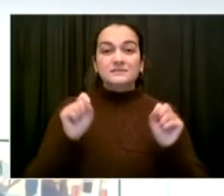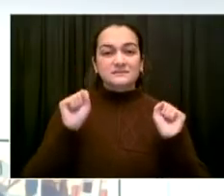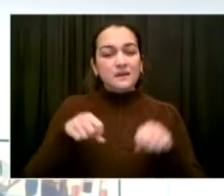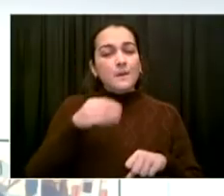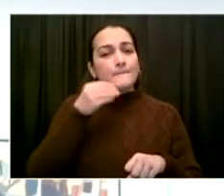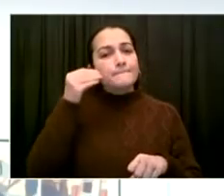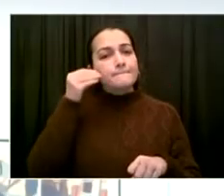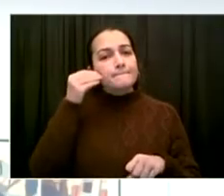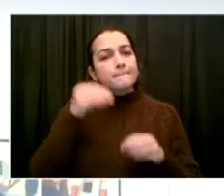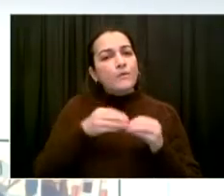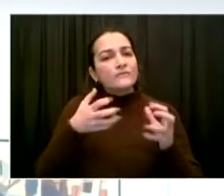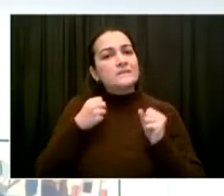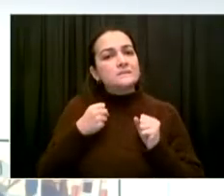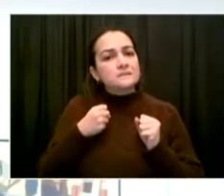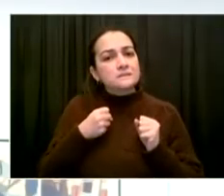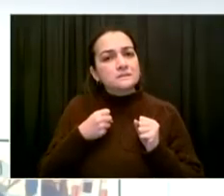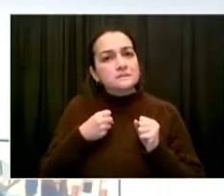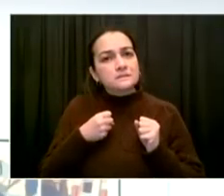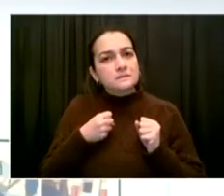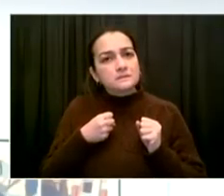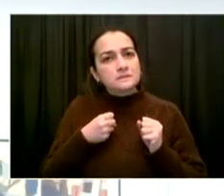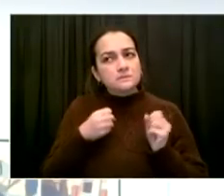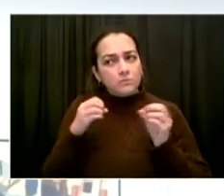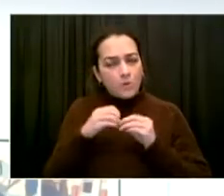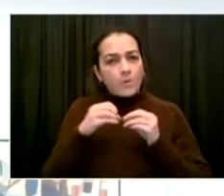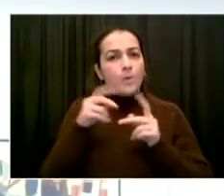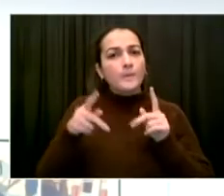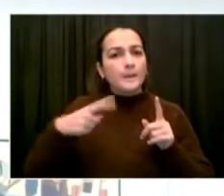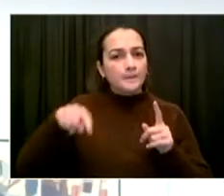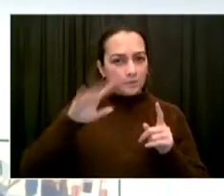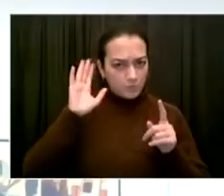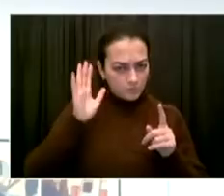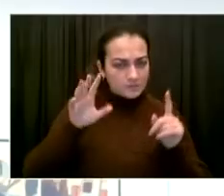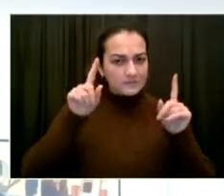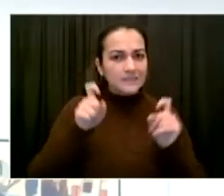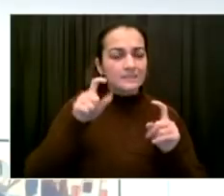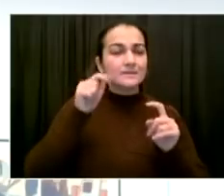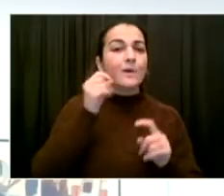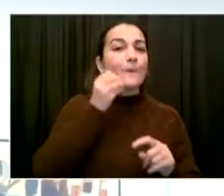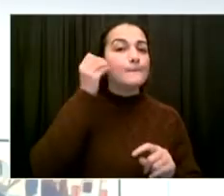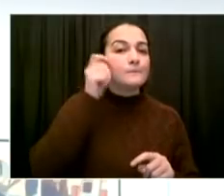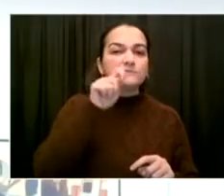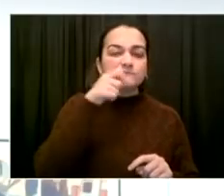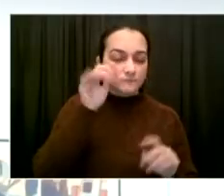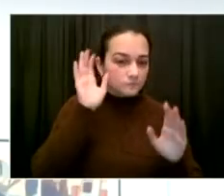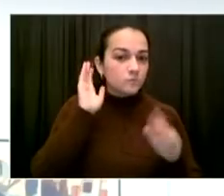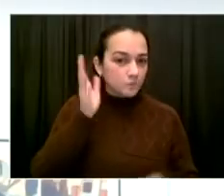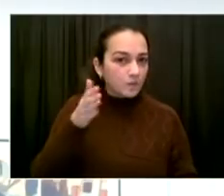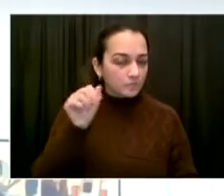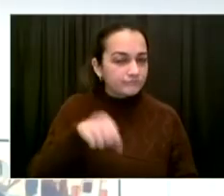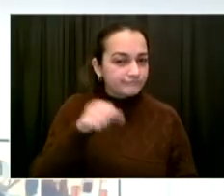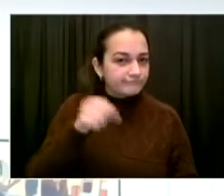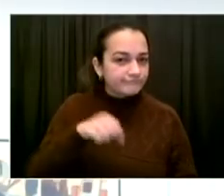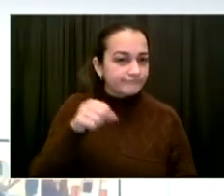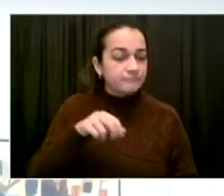this week. And it's for the reason that you're pointing out in your question, Katie, which is it really matters to be able to get one's result